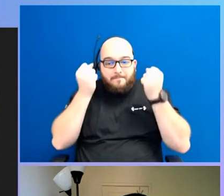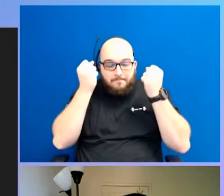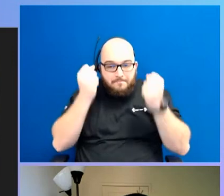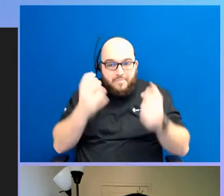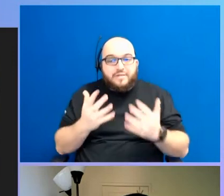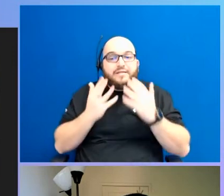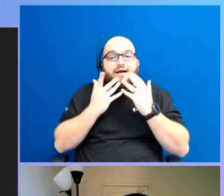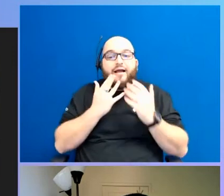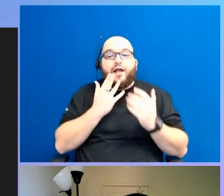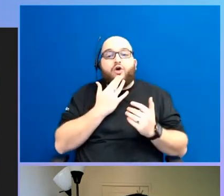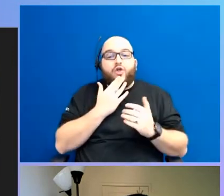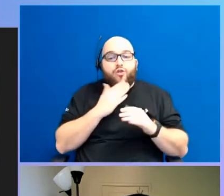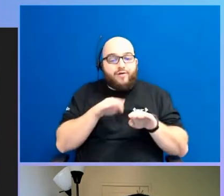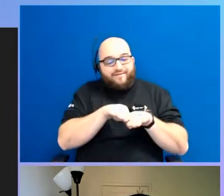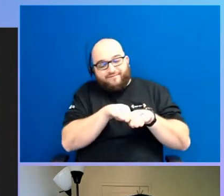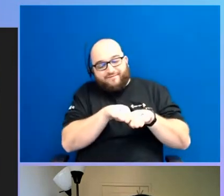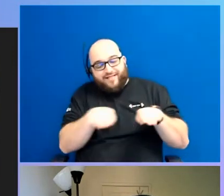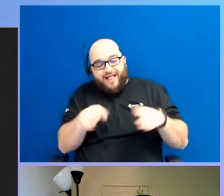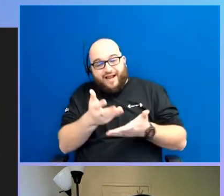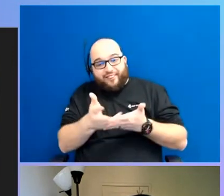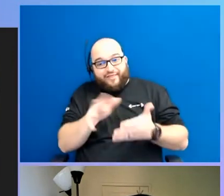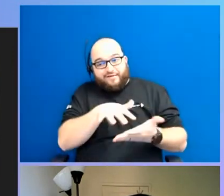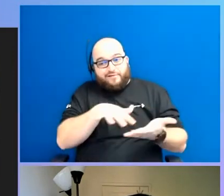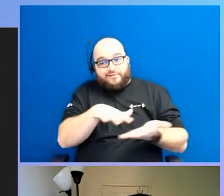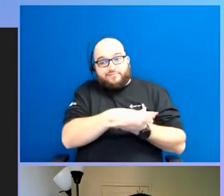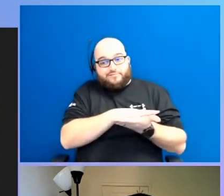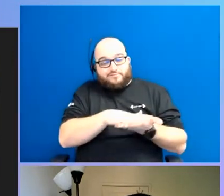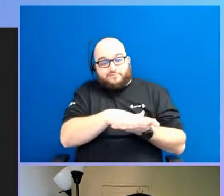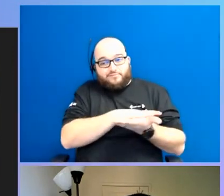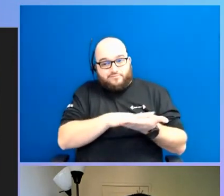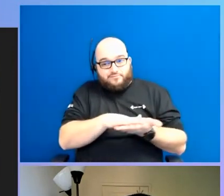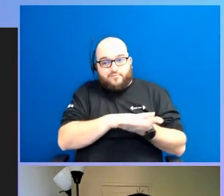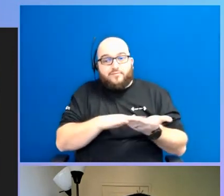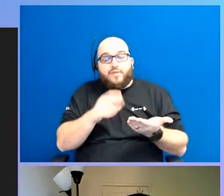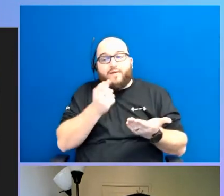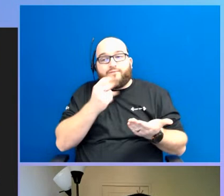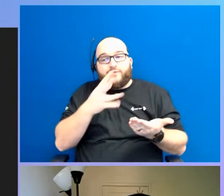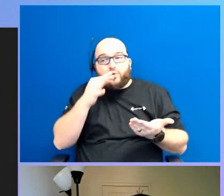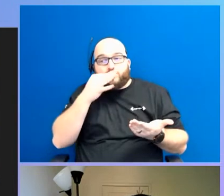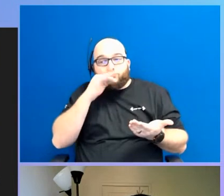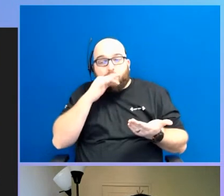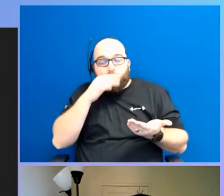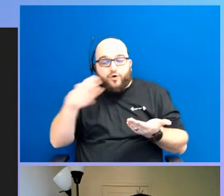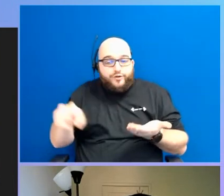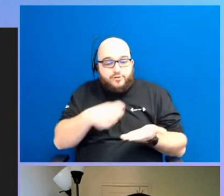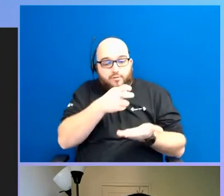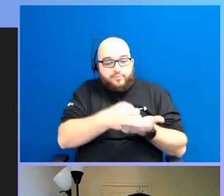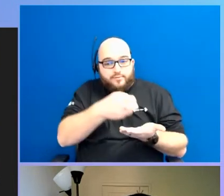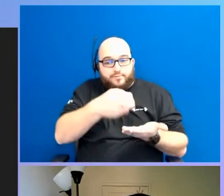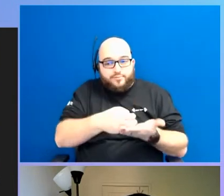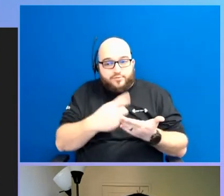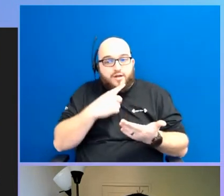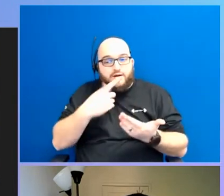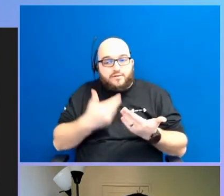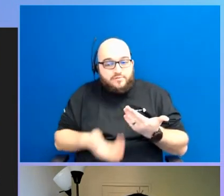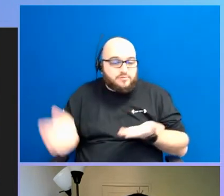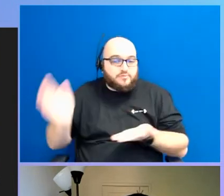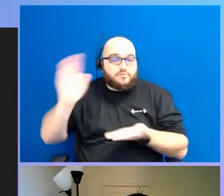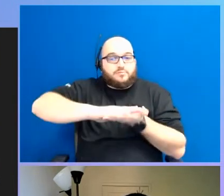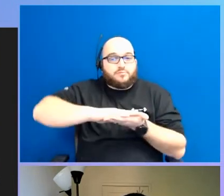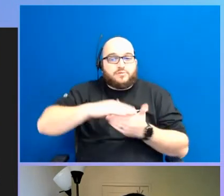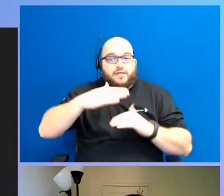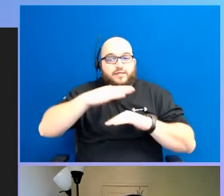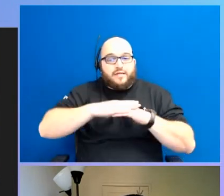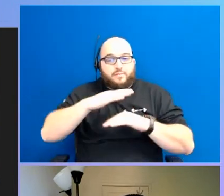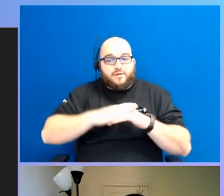multicolor flat thing. There are a couple strawberries sitting on it, and it's on top of a table. What is that?